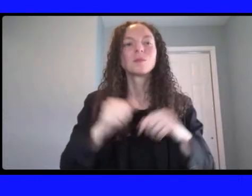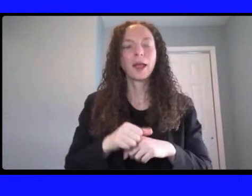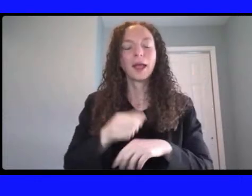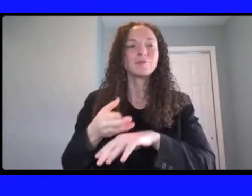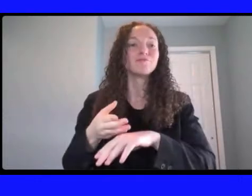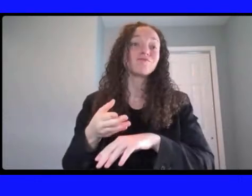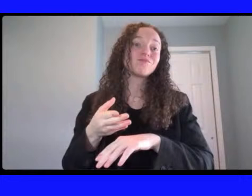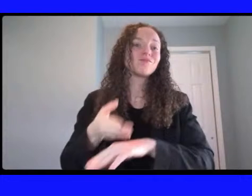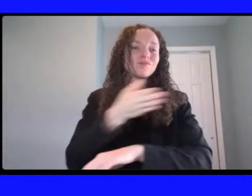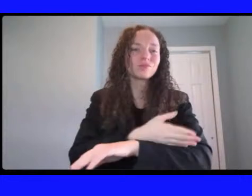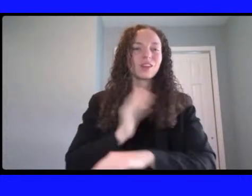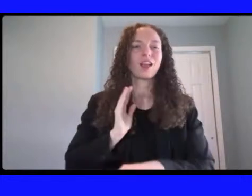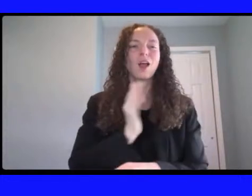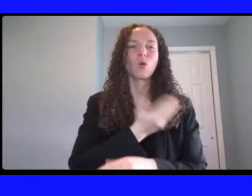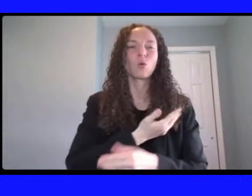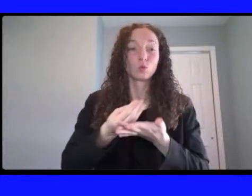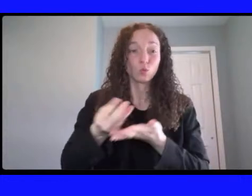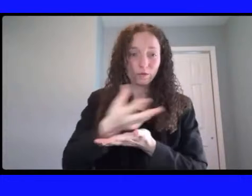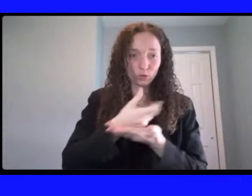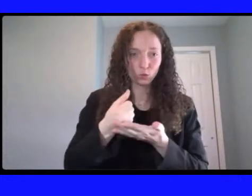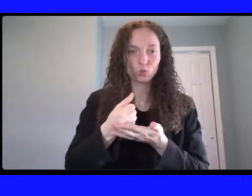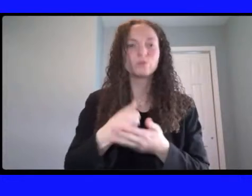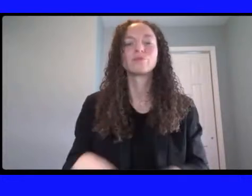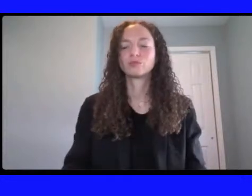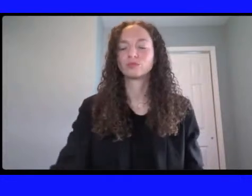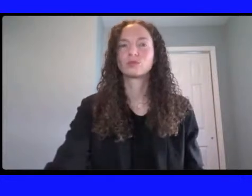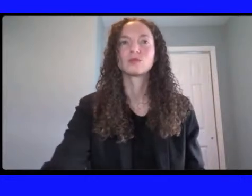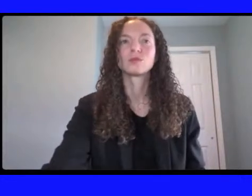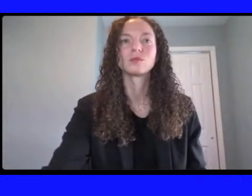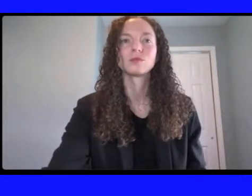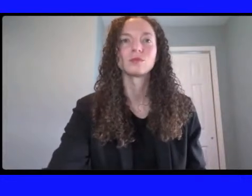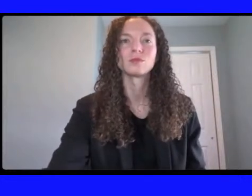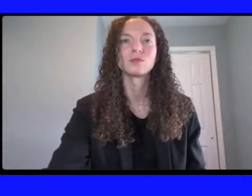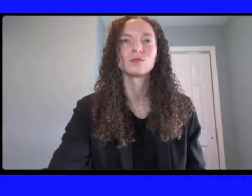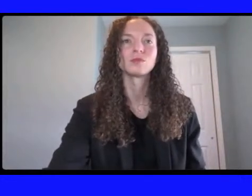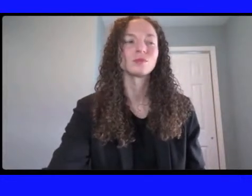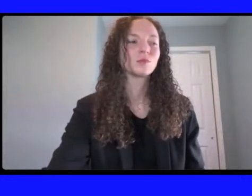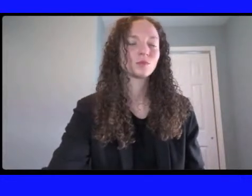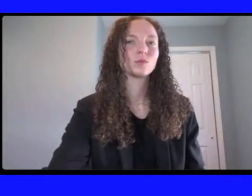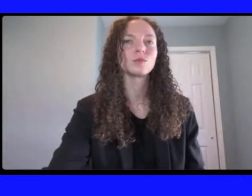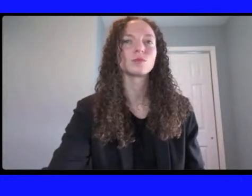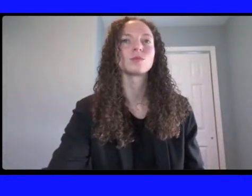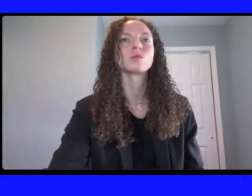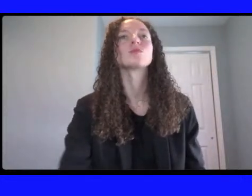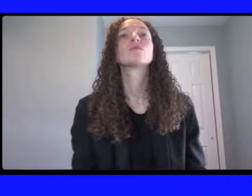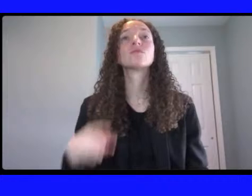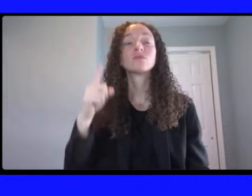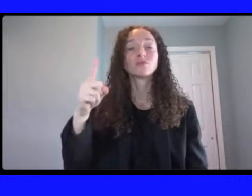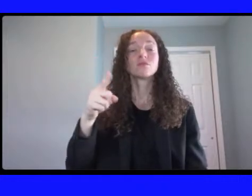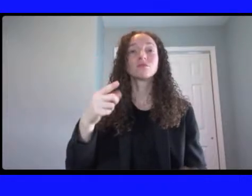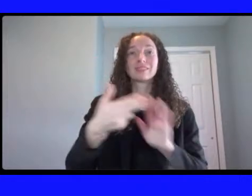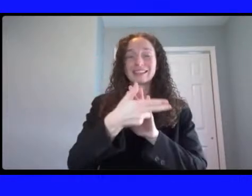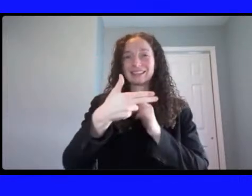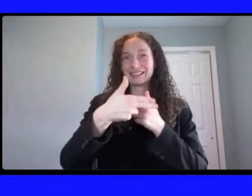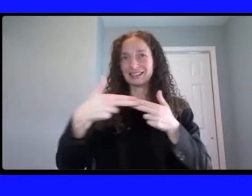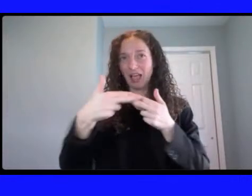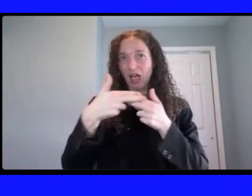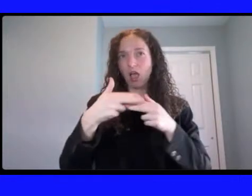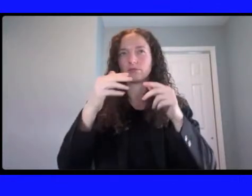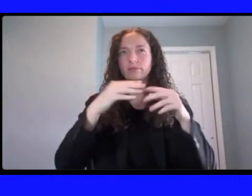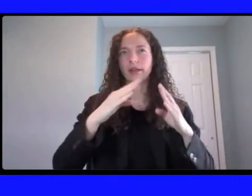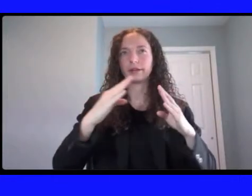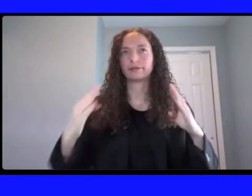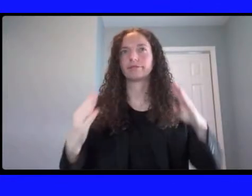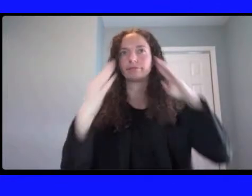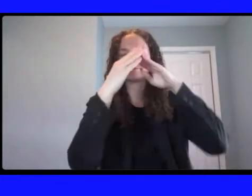care experience, peri-op would be increasing financial stability, et cetera. What we'd like to do is share with you this